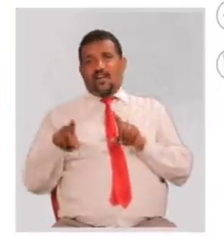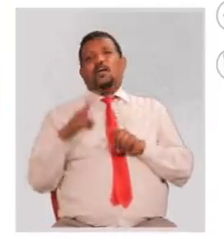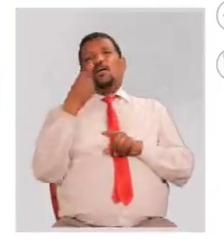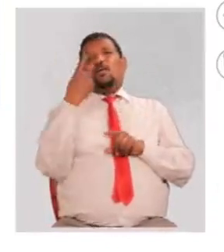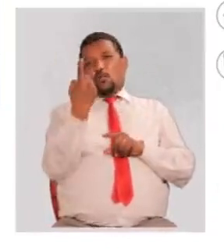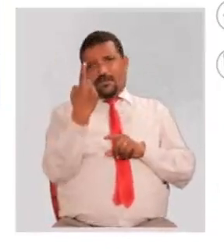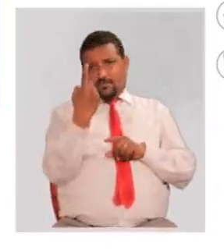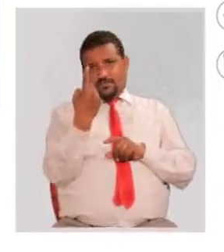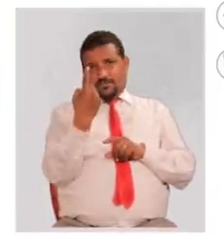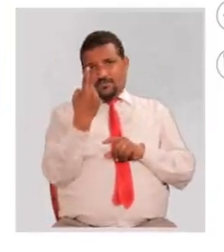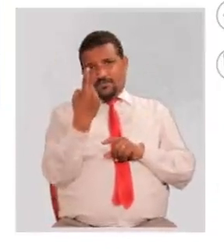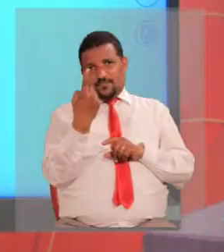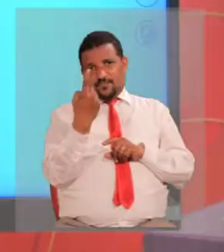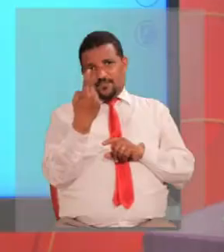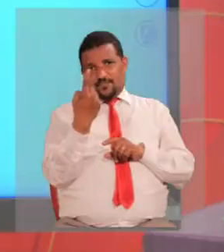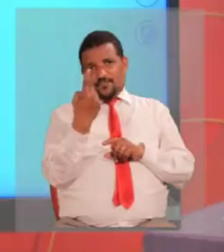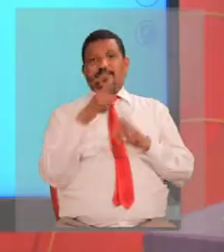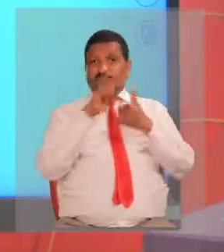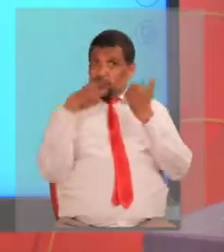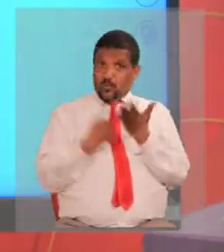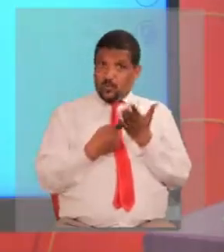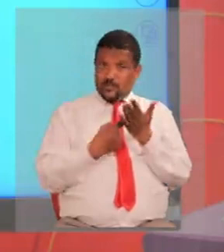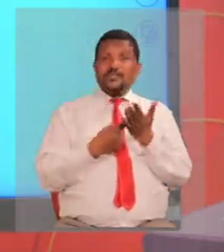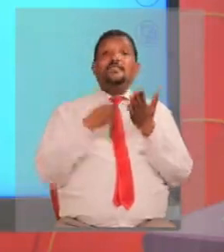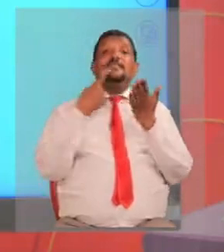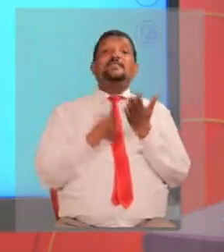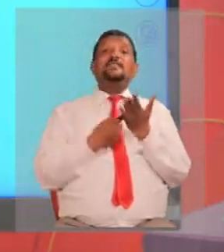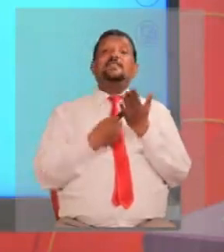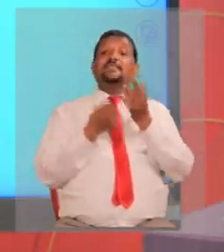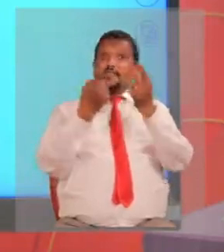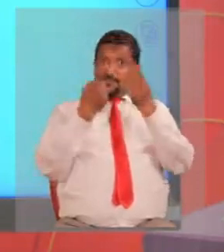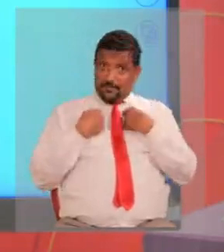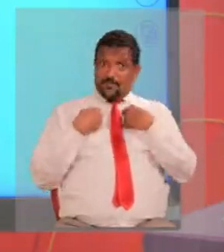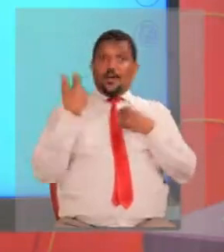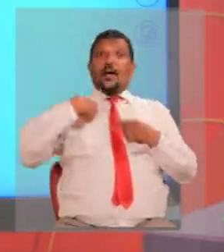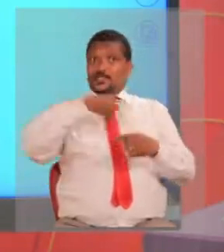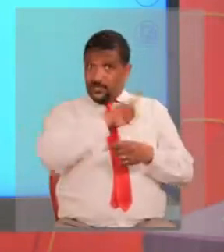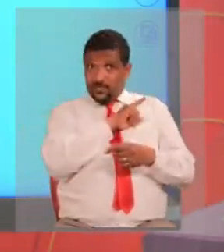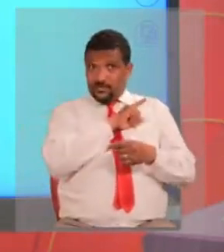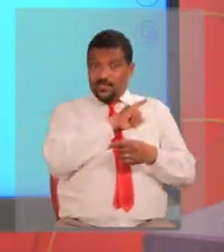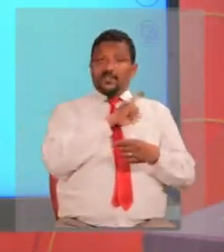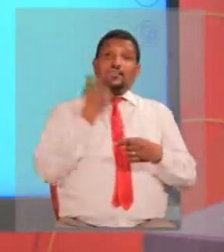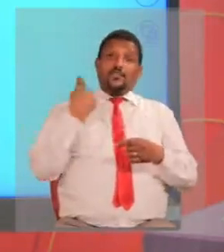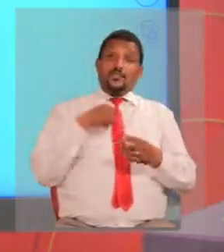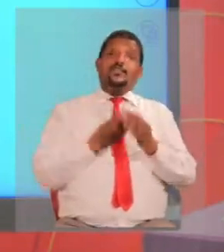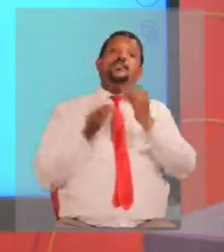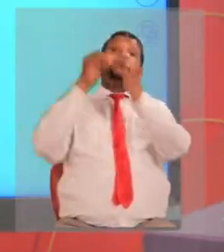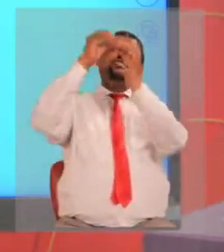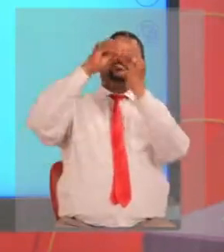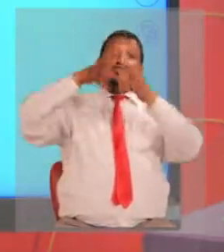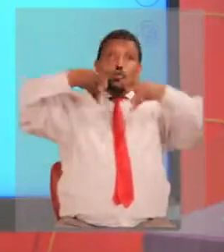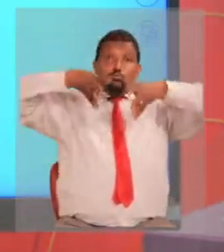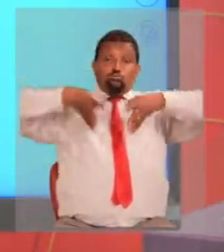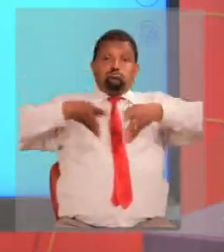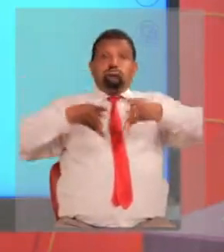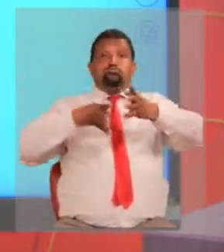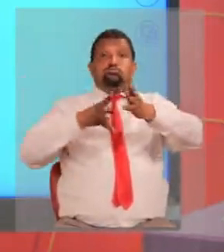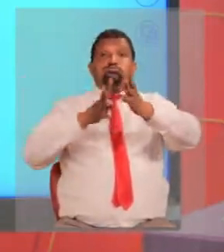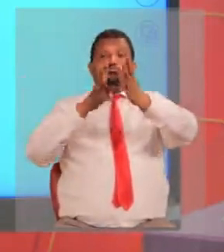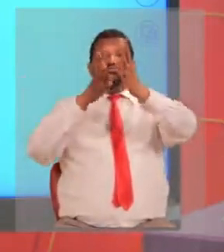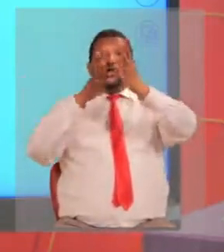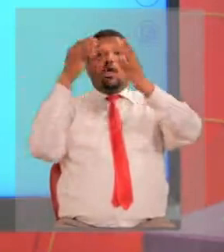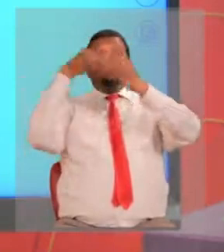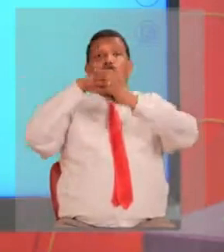left with 1. So this tells us as we increase implement of the variable